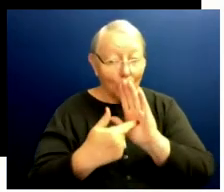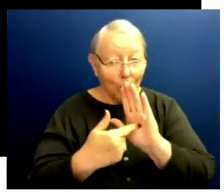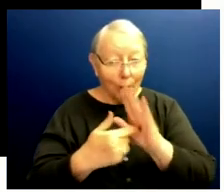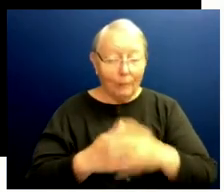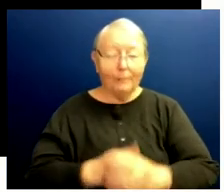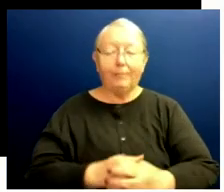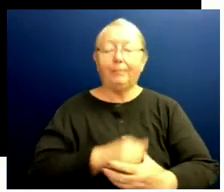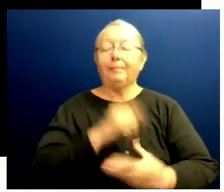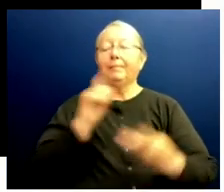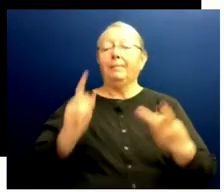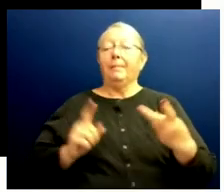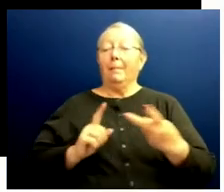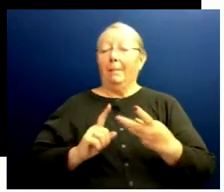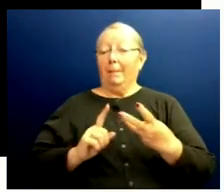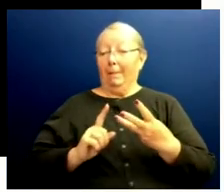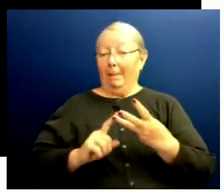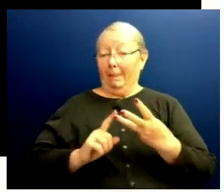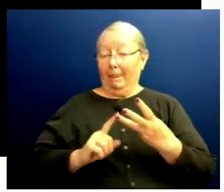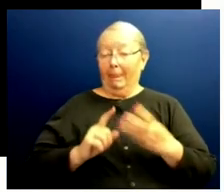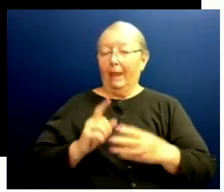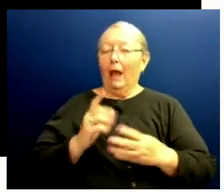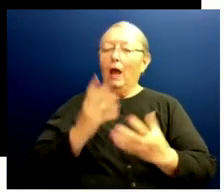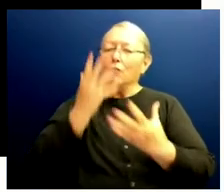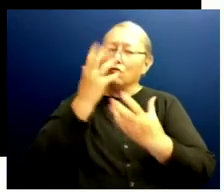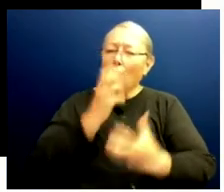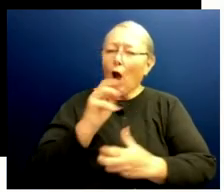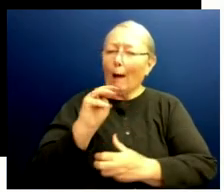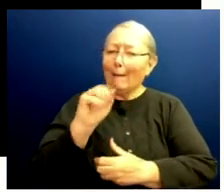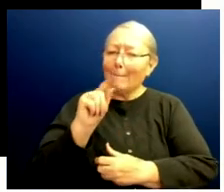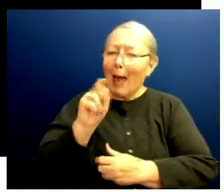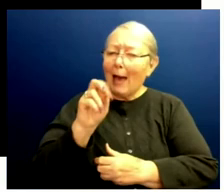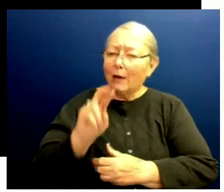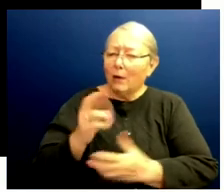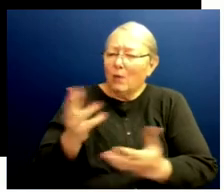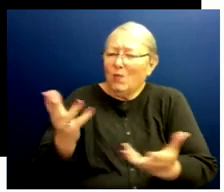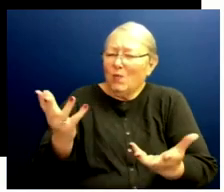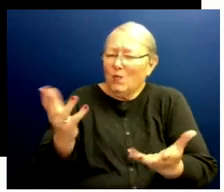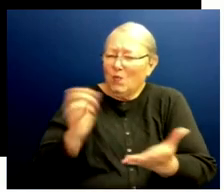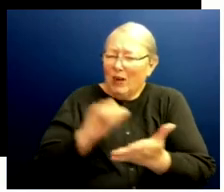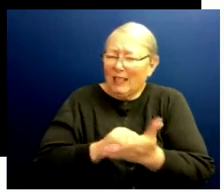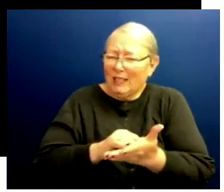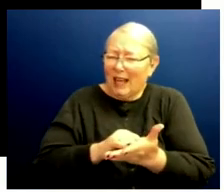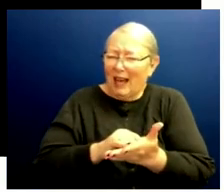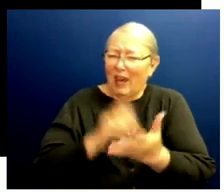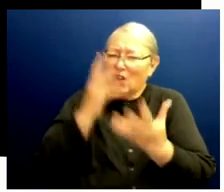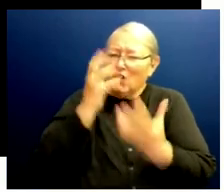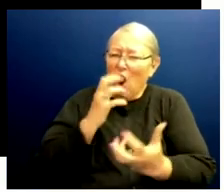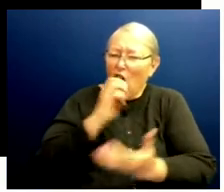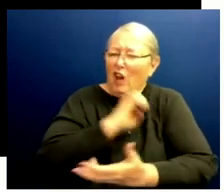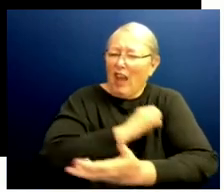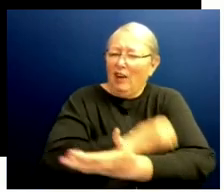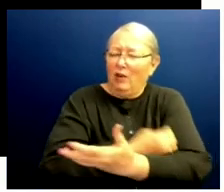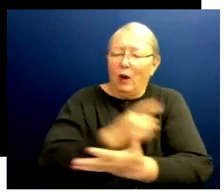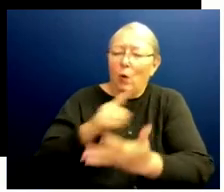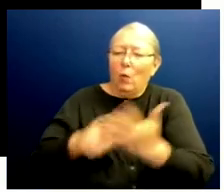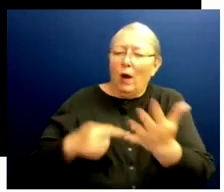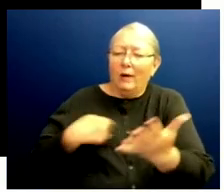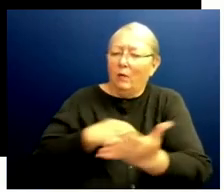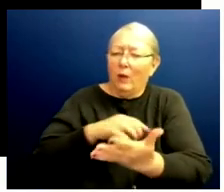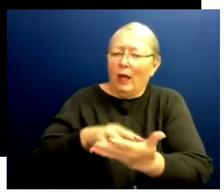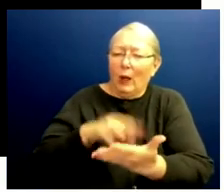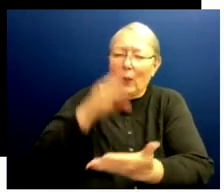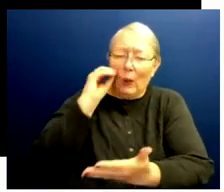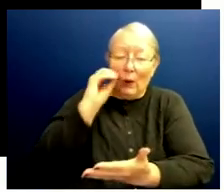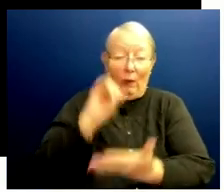ask this question. Please speak a bit more about dark matter. What is it? What have we learned about dark energy? And somebody added, the concept blows